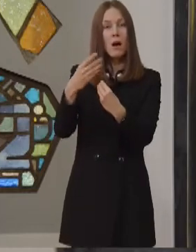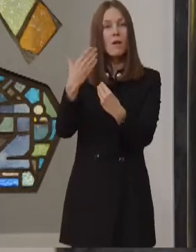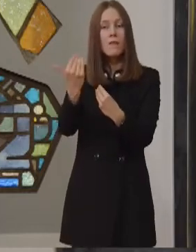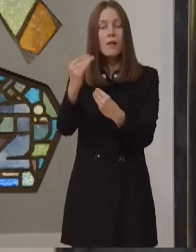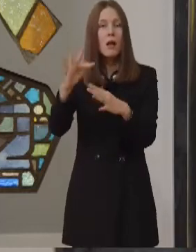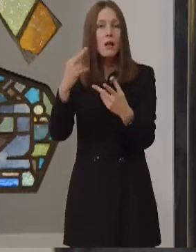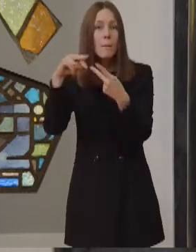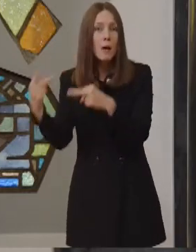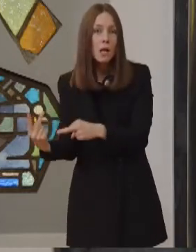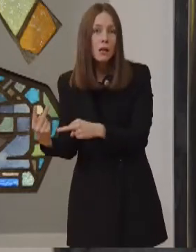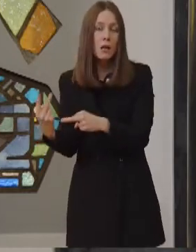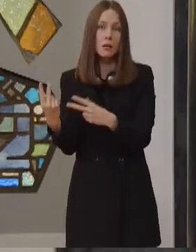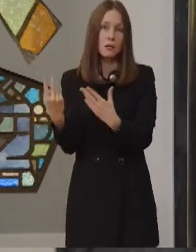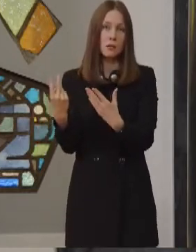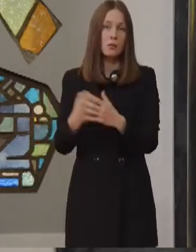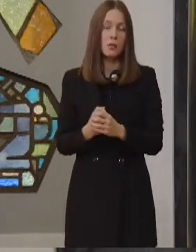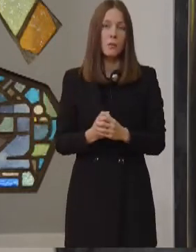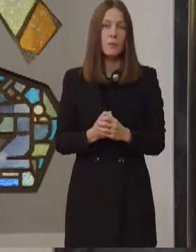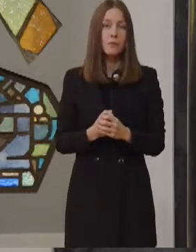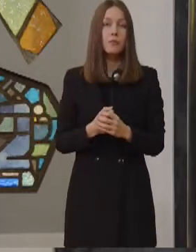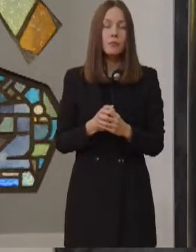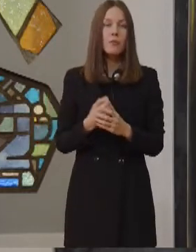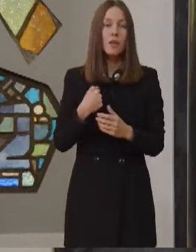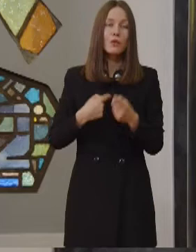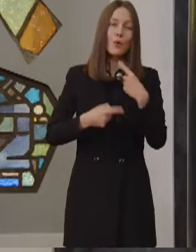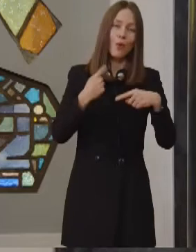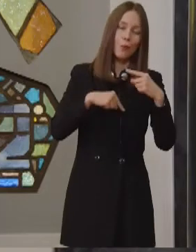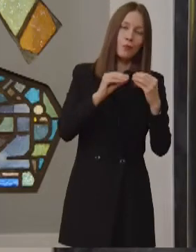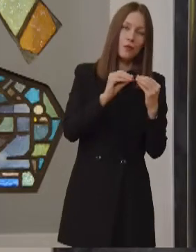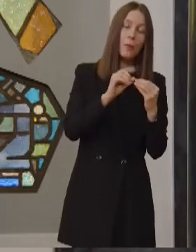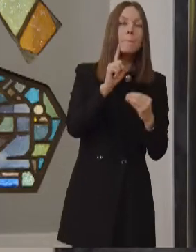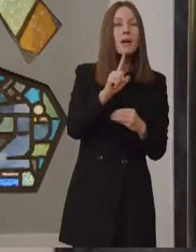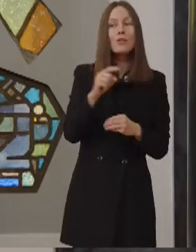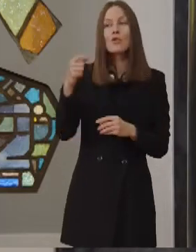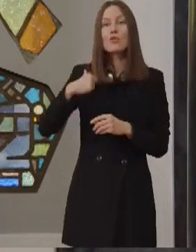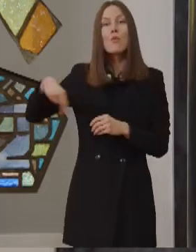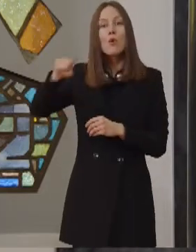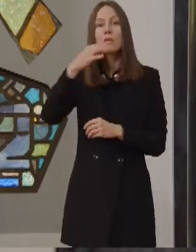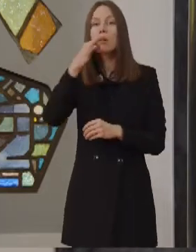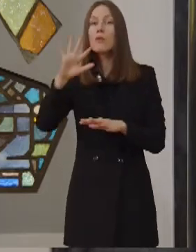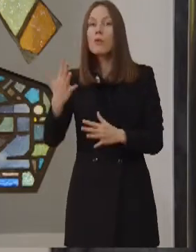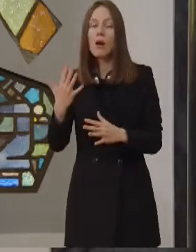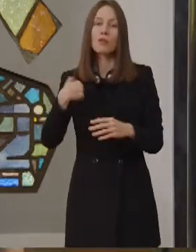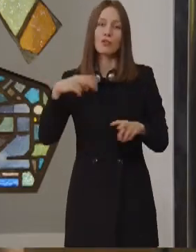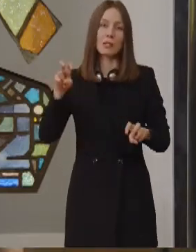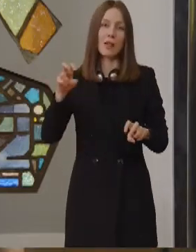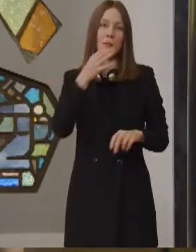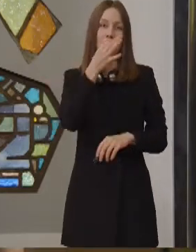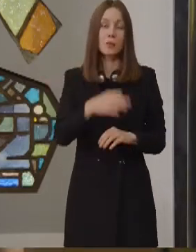the understanding of a family, a partnership. So this is what people speak